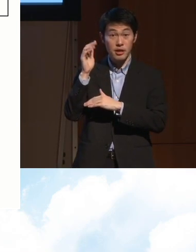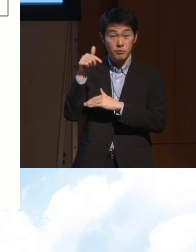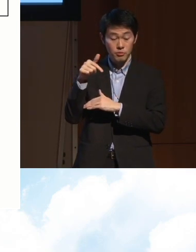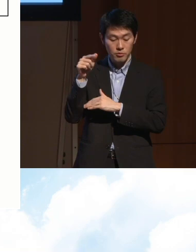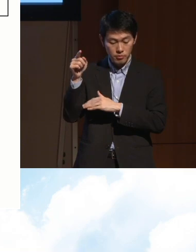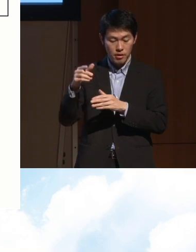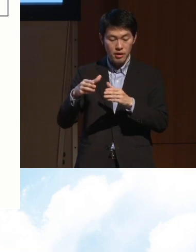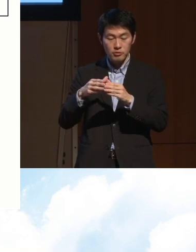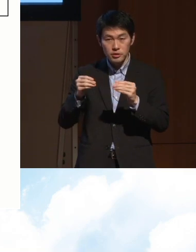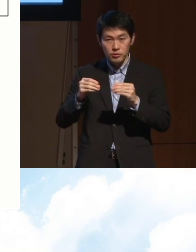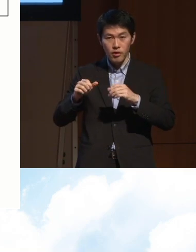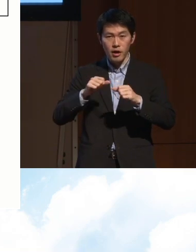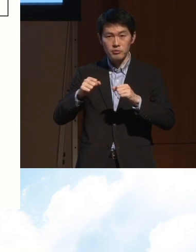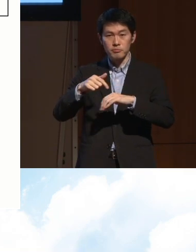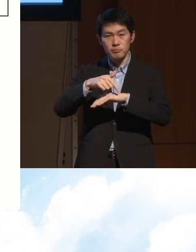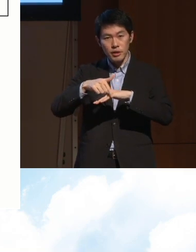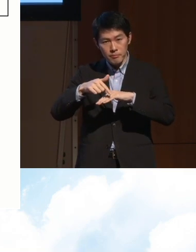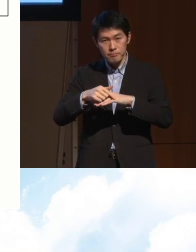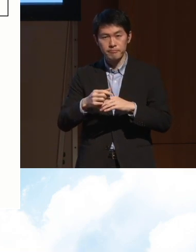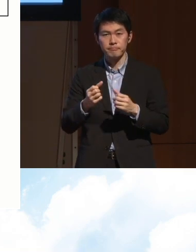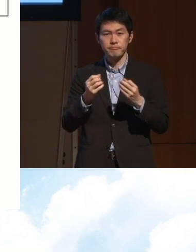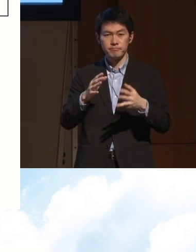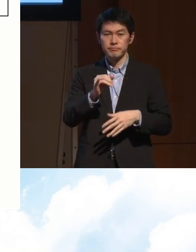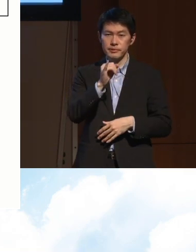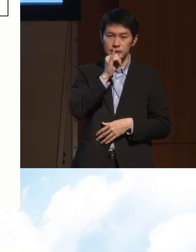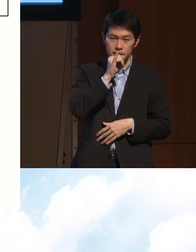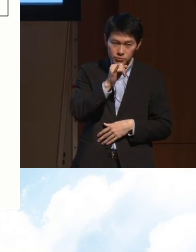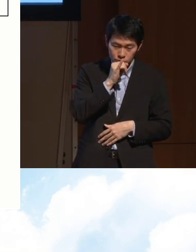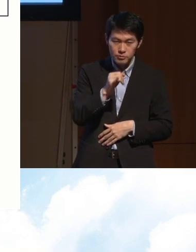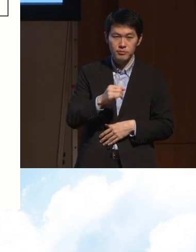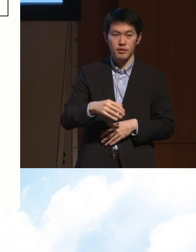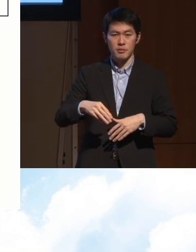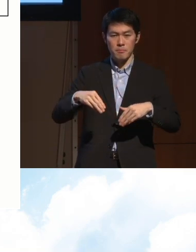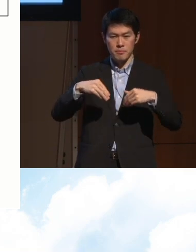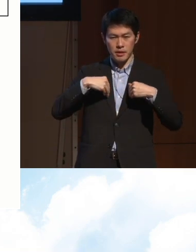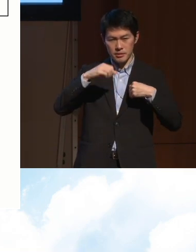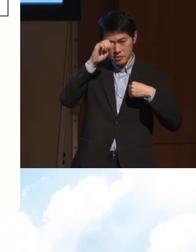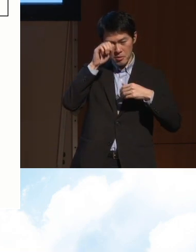maybe pandemics, and